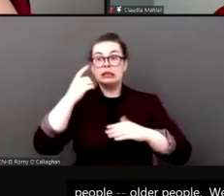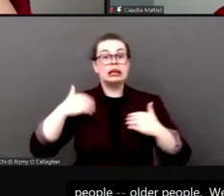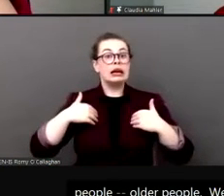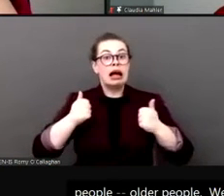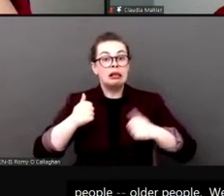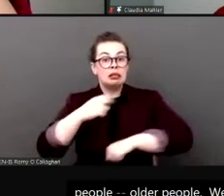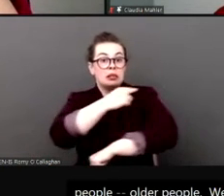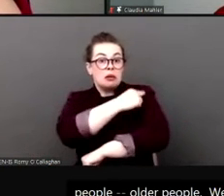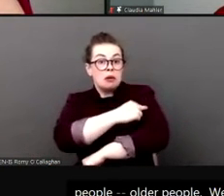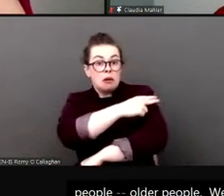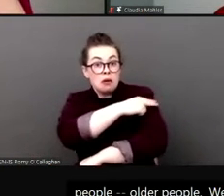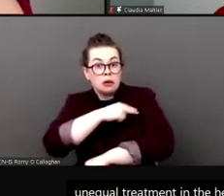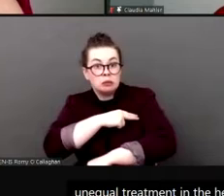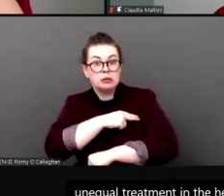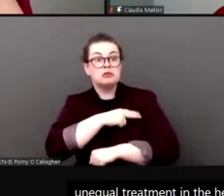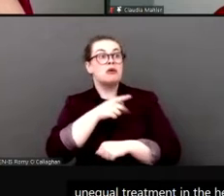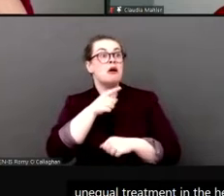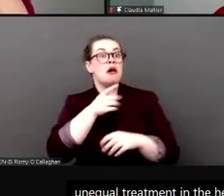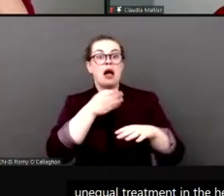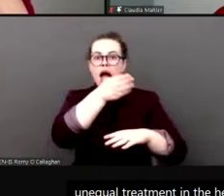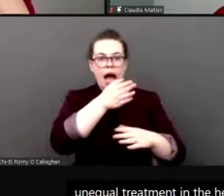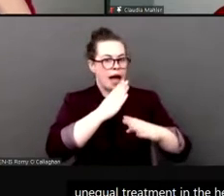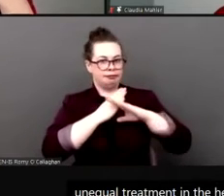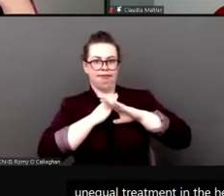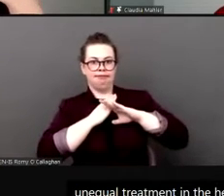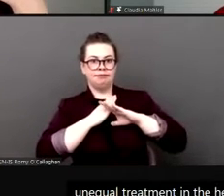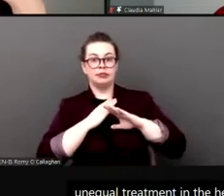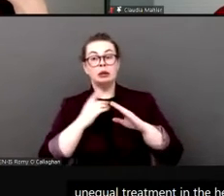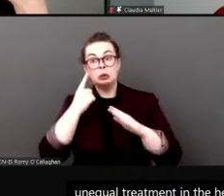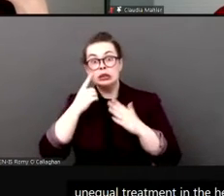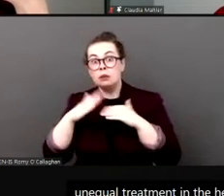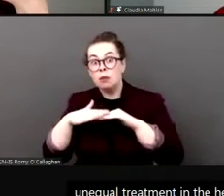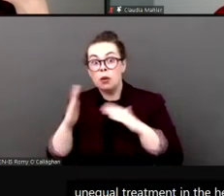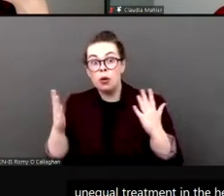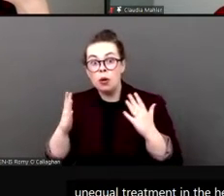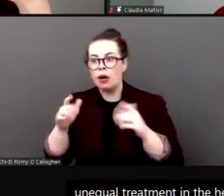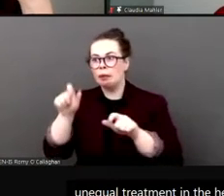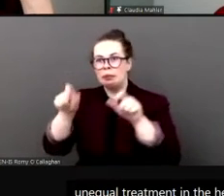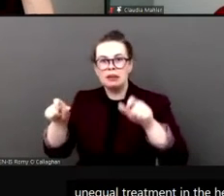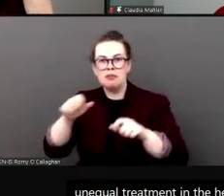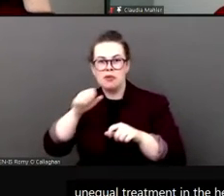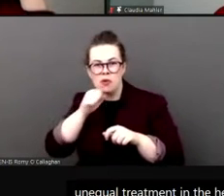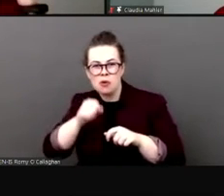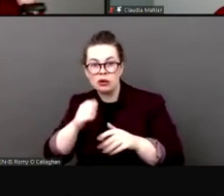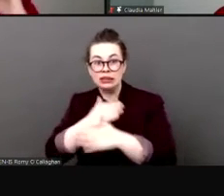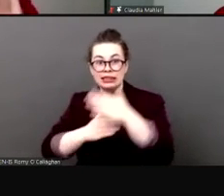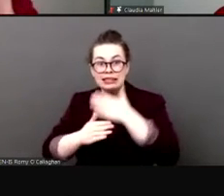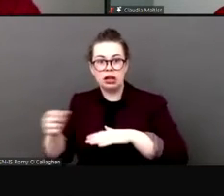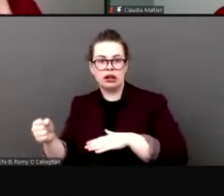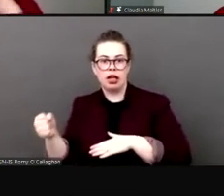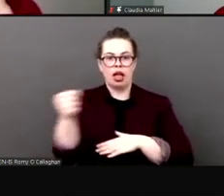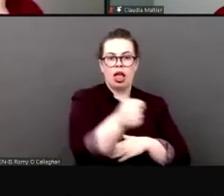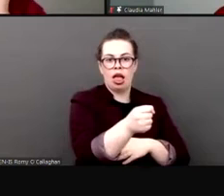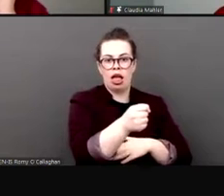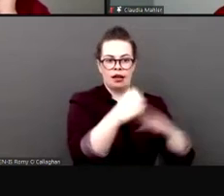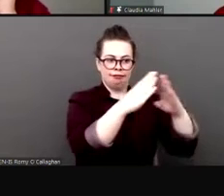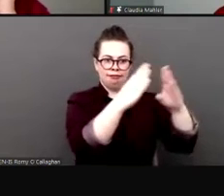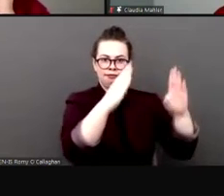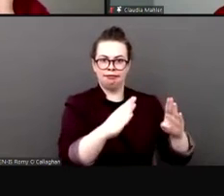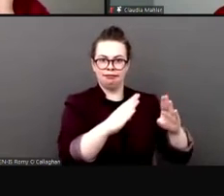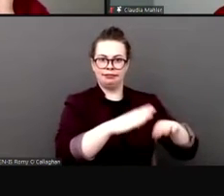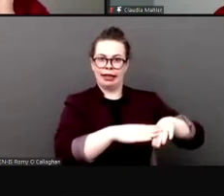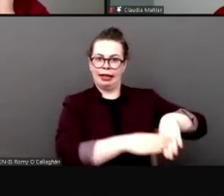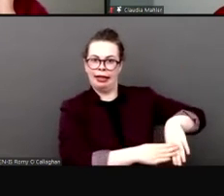terms of institutionalization. It's the deterrent of going forward